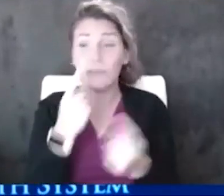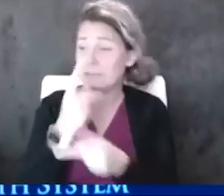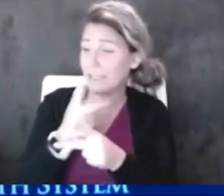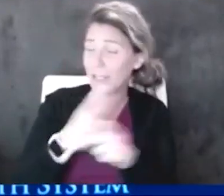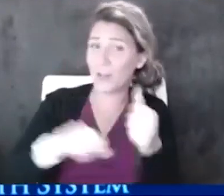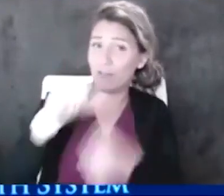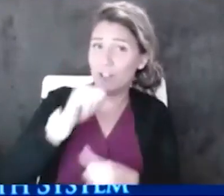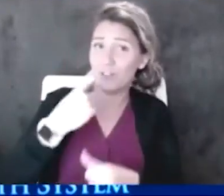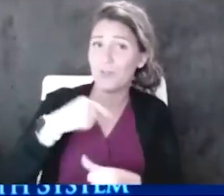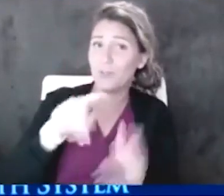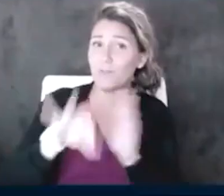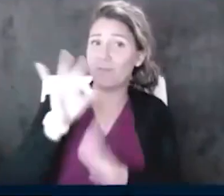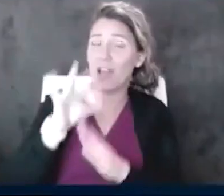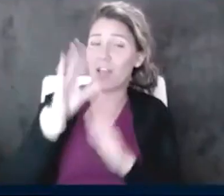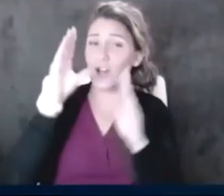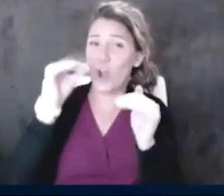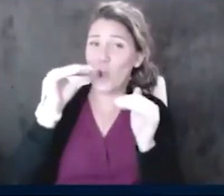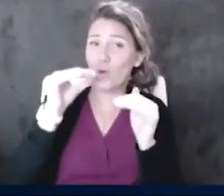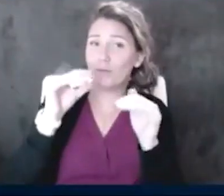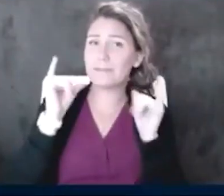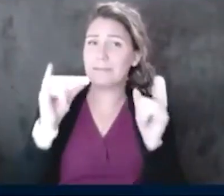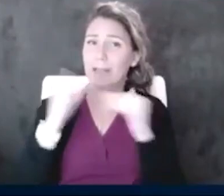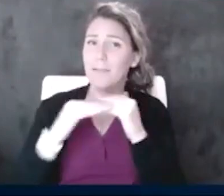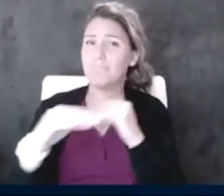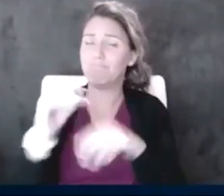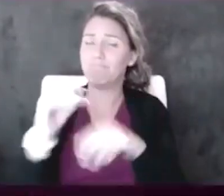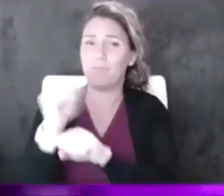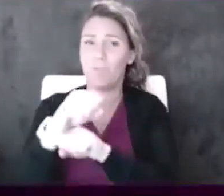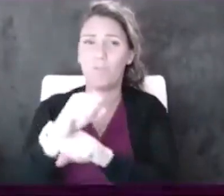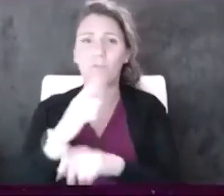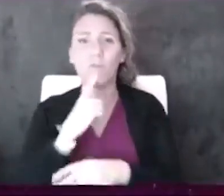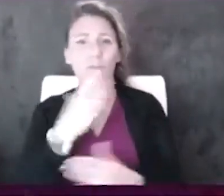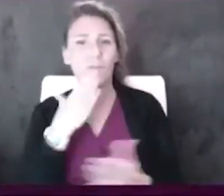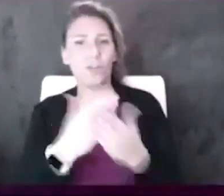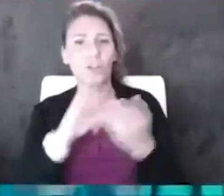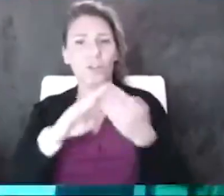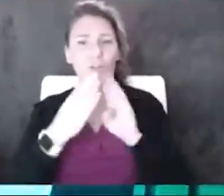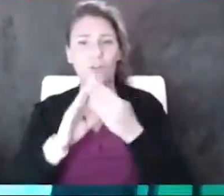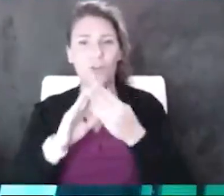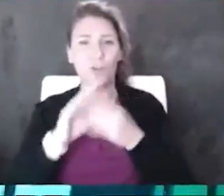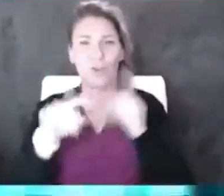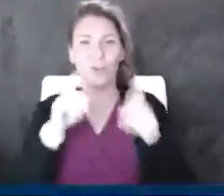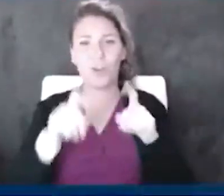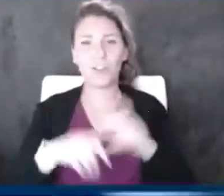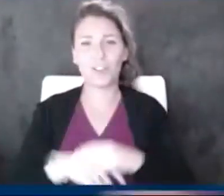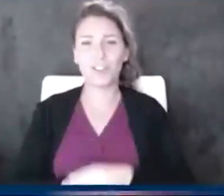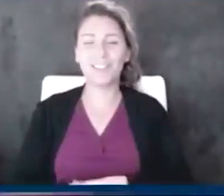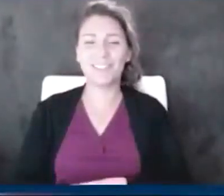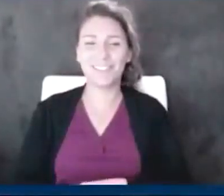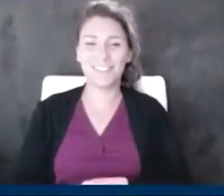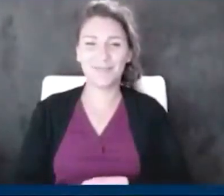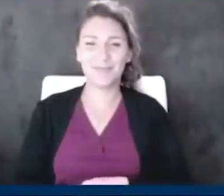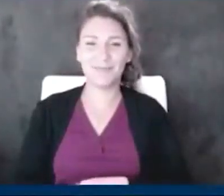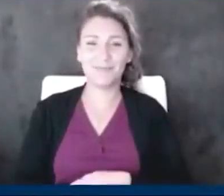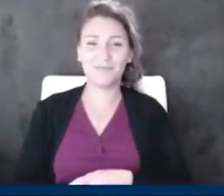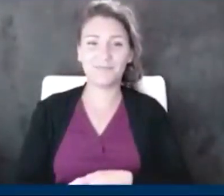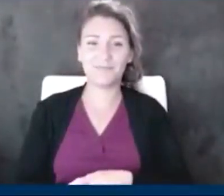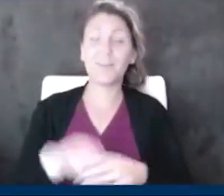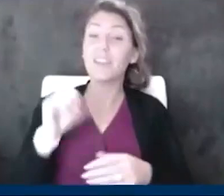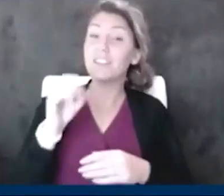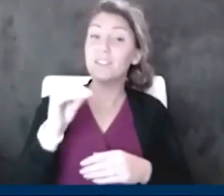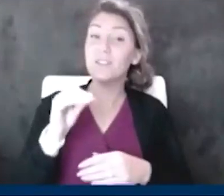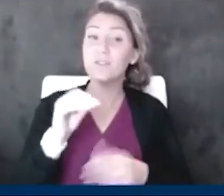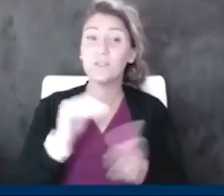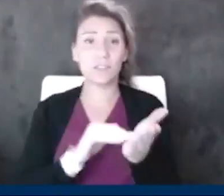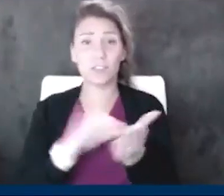we need to help sustain us. We've got some good community questions coming in. So, Dr. Stites, I'm just going to jump in with